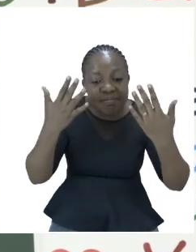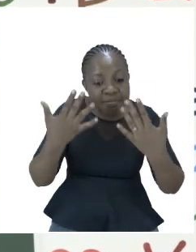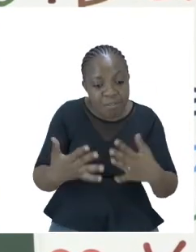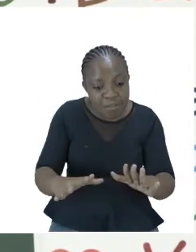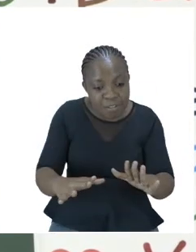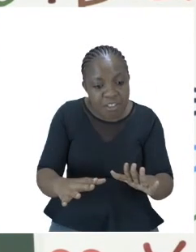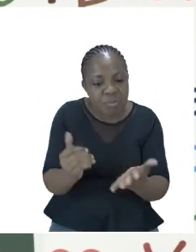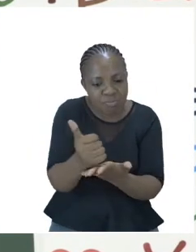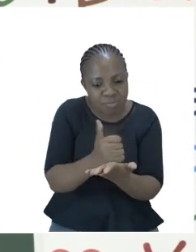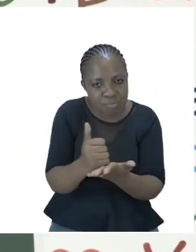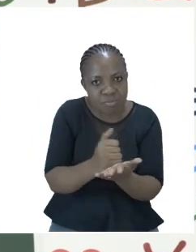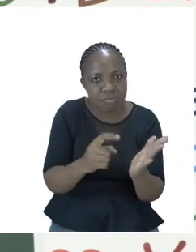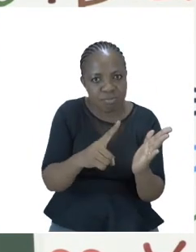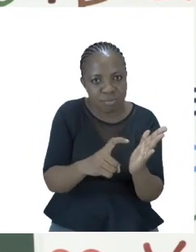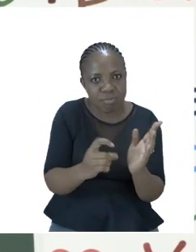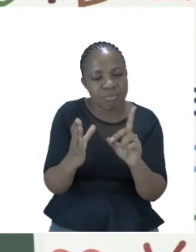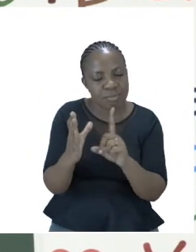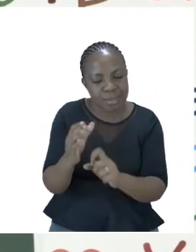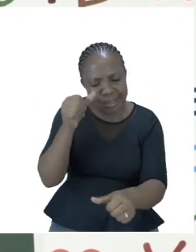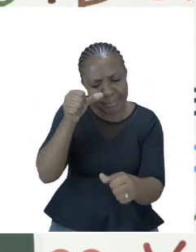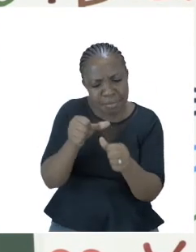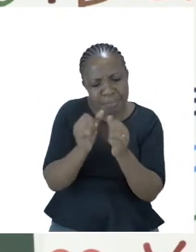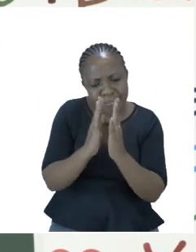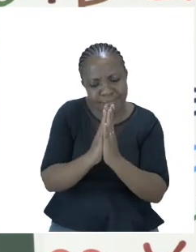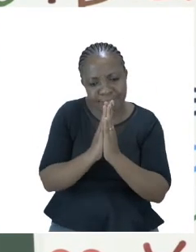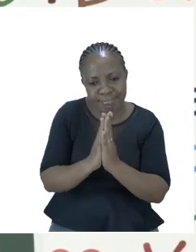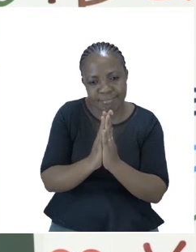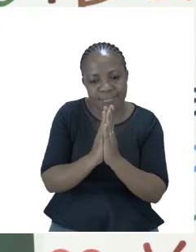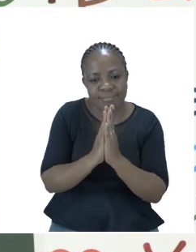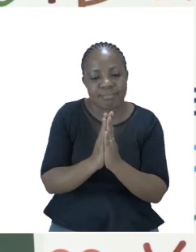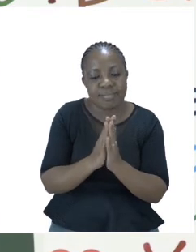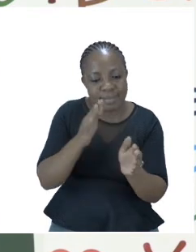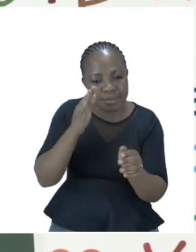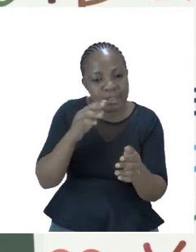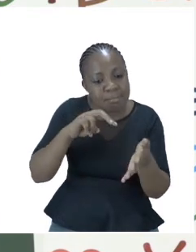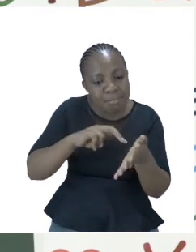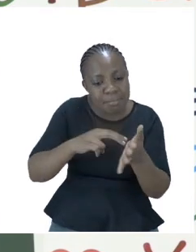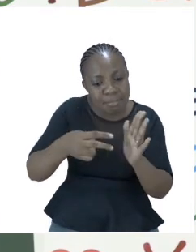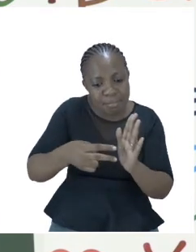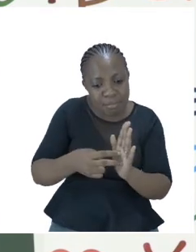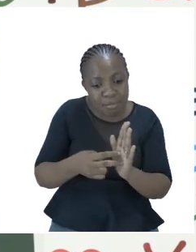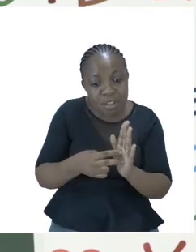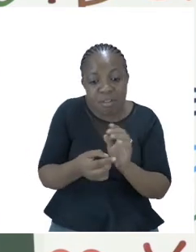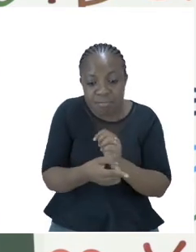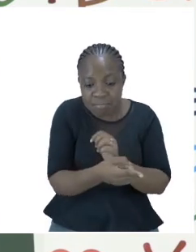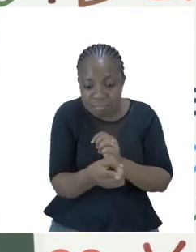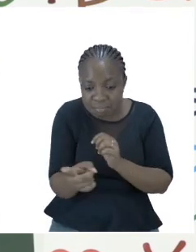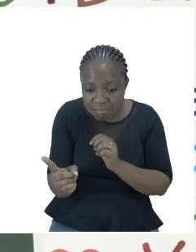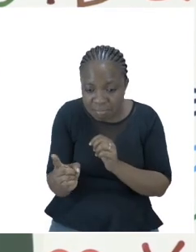Remember, grade 2s. Sanitizing means that we are respectful responsible boys and